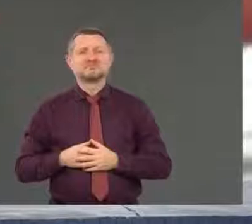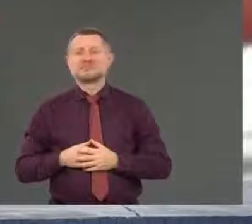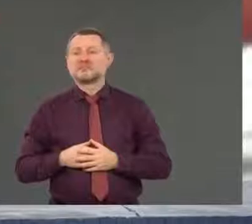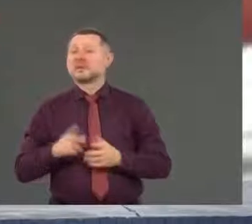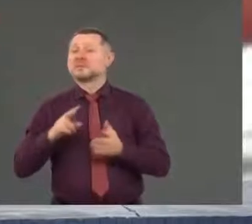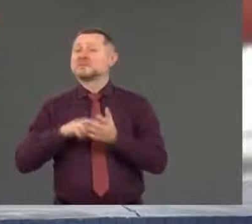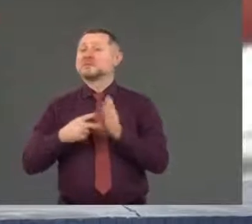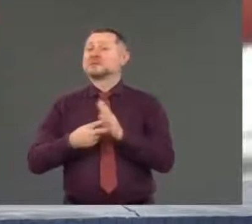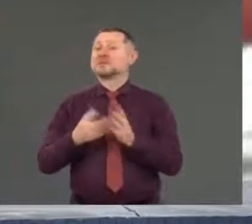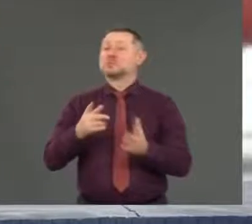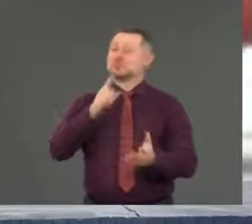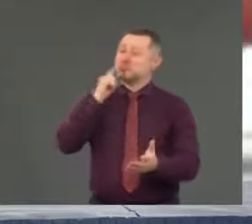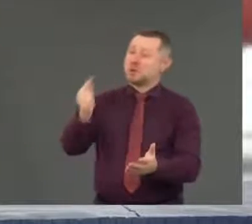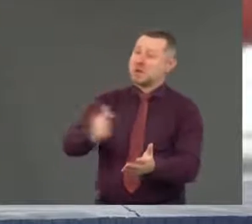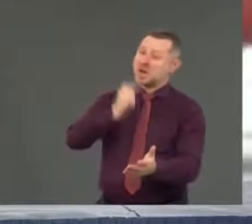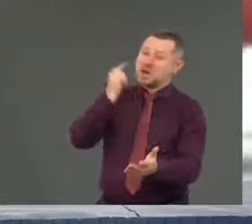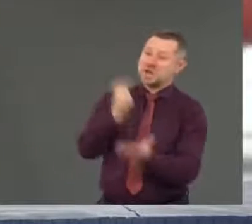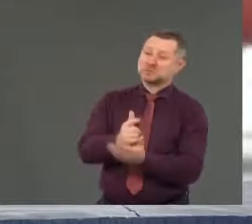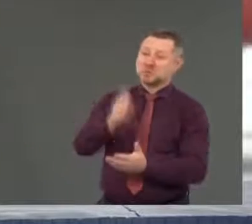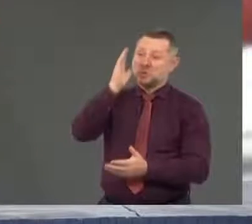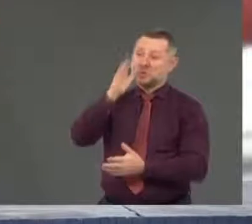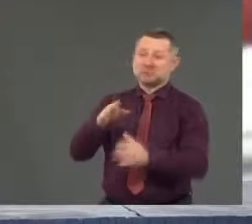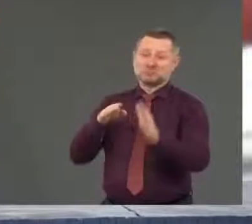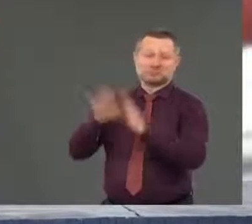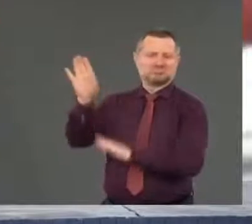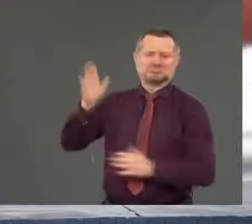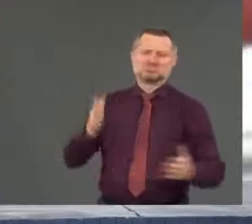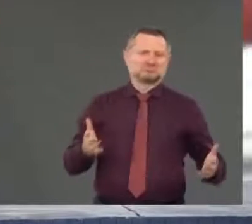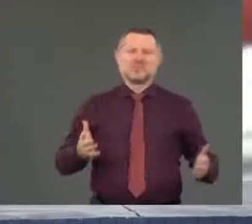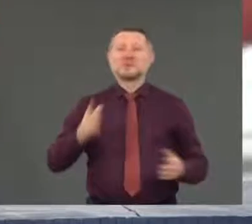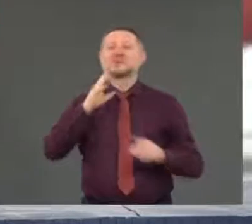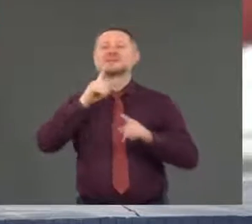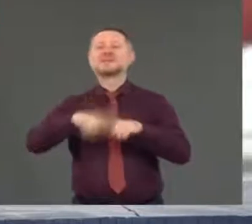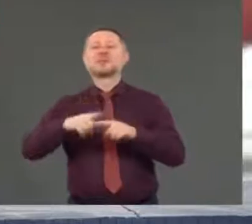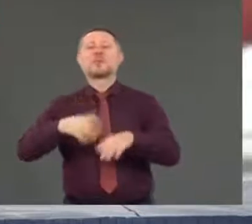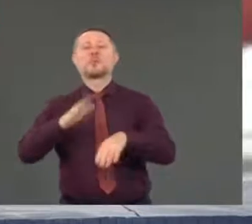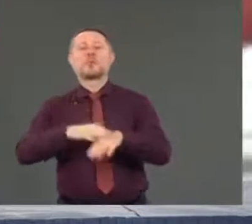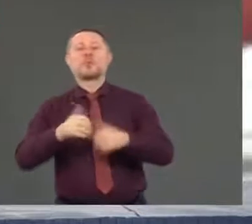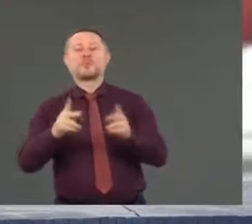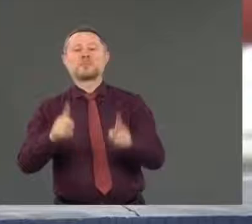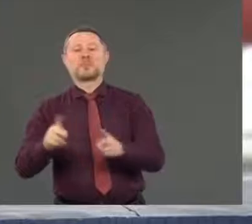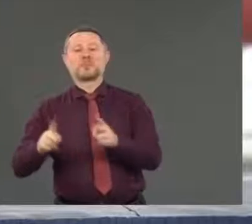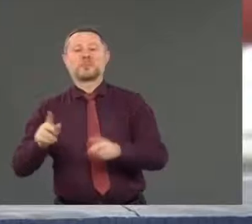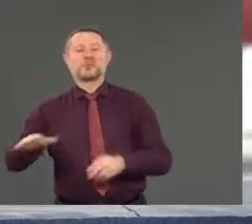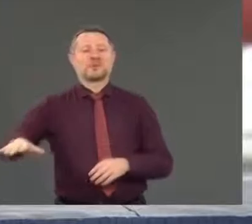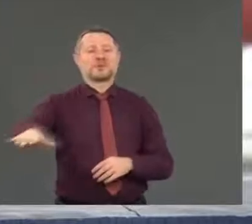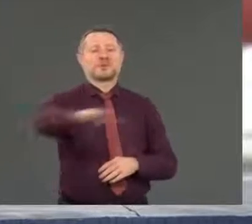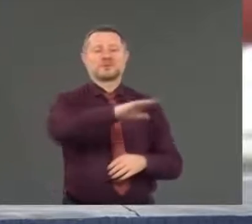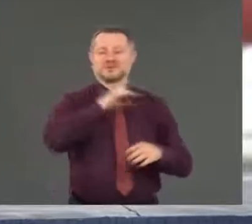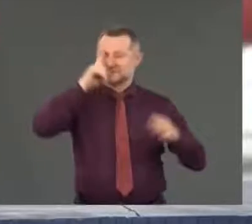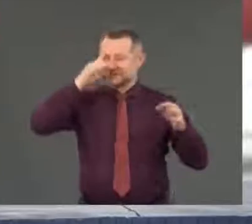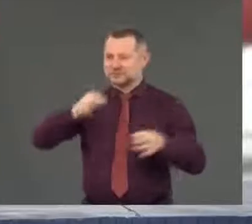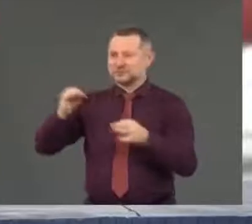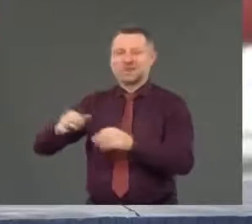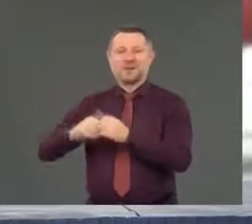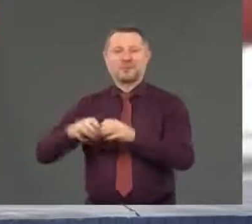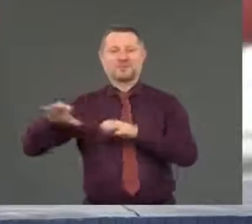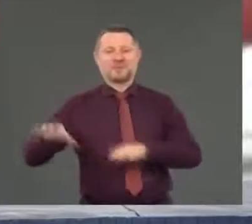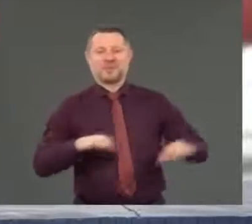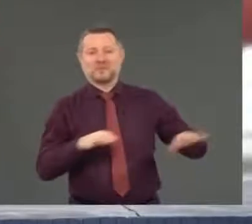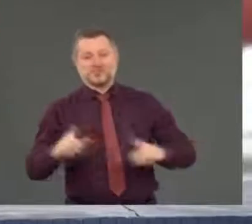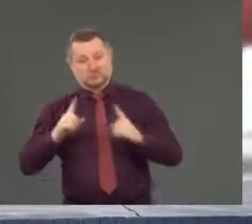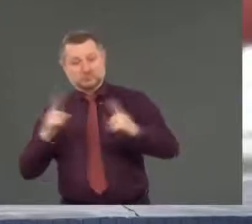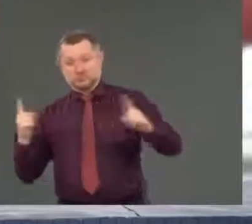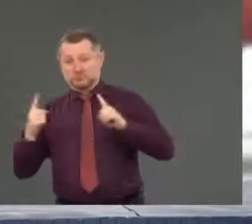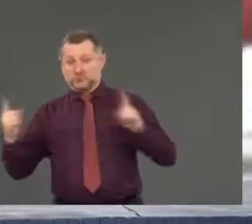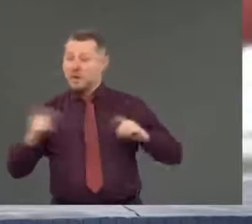determined that you will have an uptick. It's contingent on how people act and what people do. But increasing gatherings,